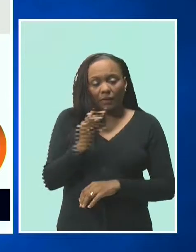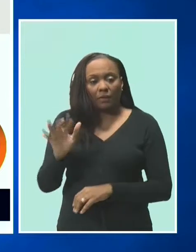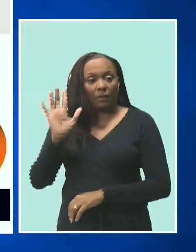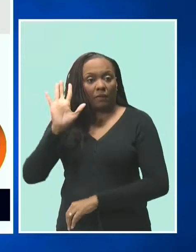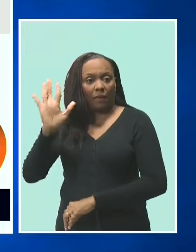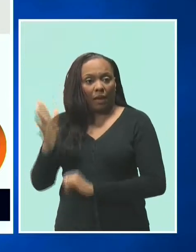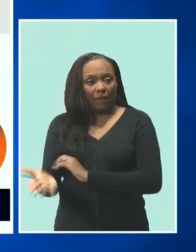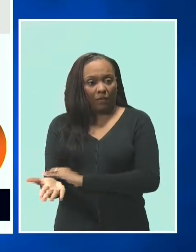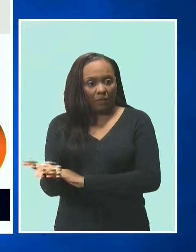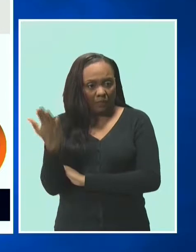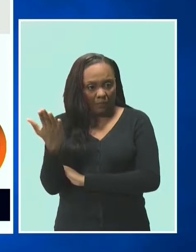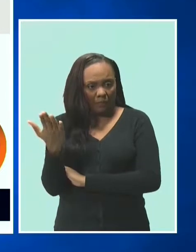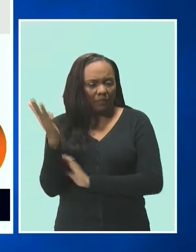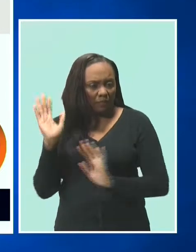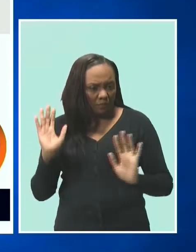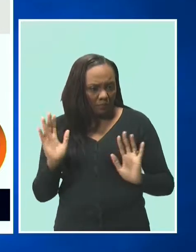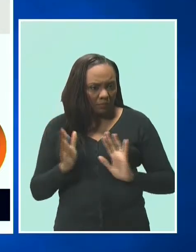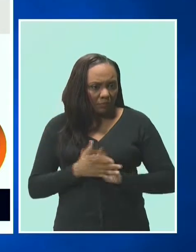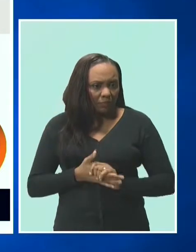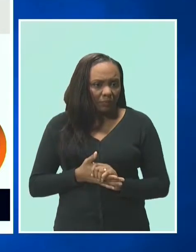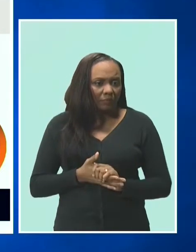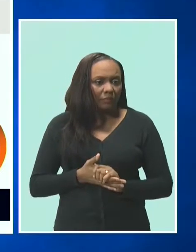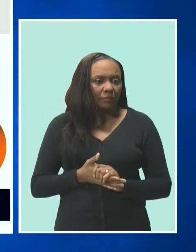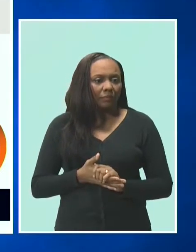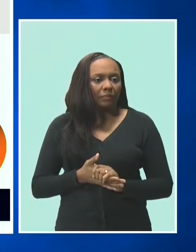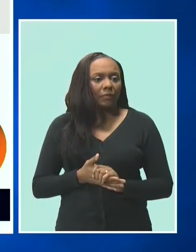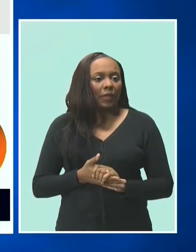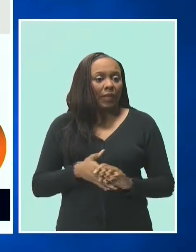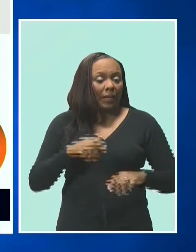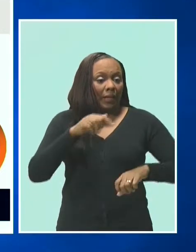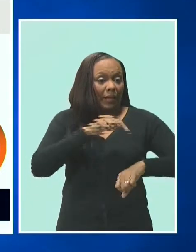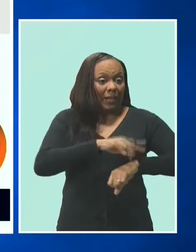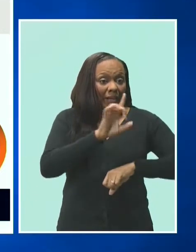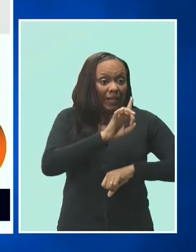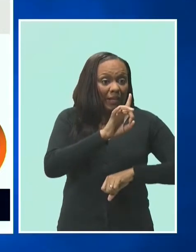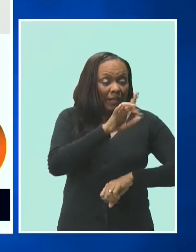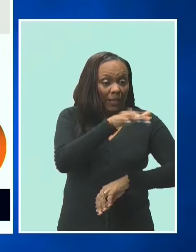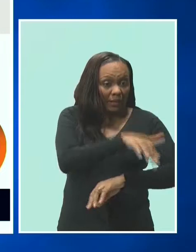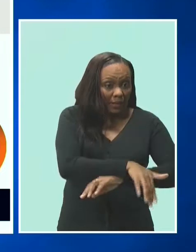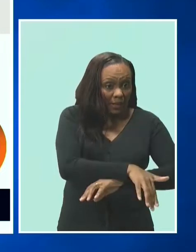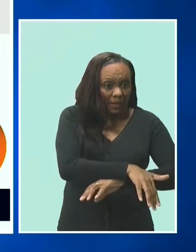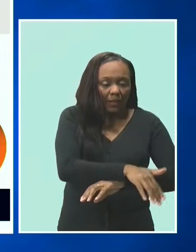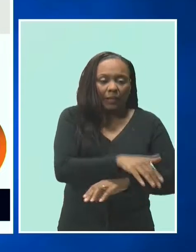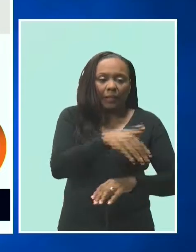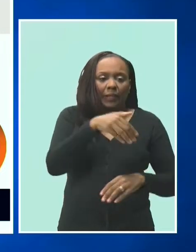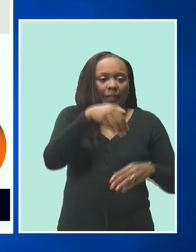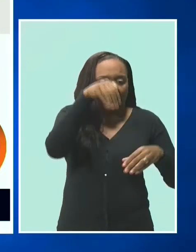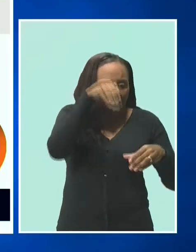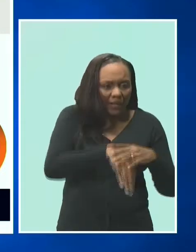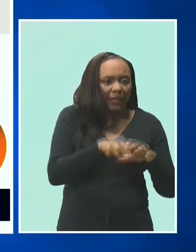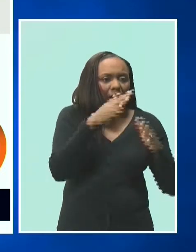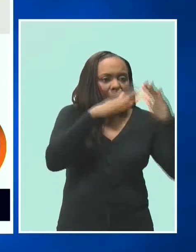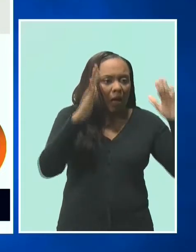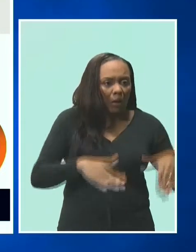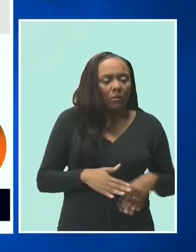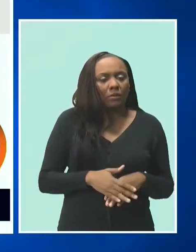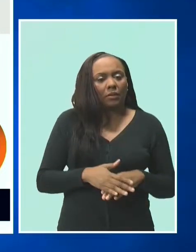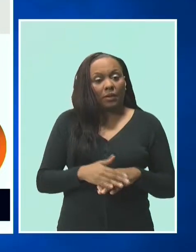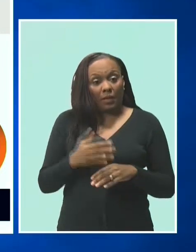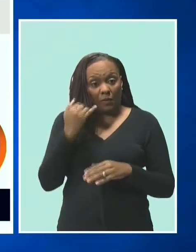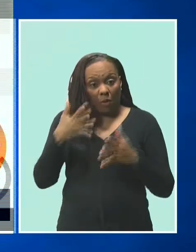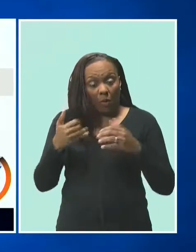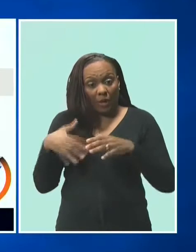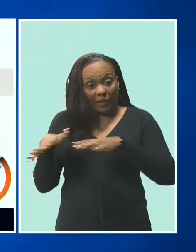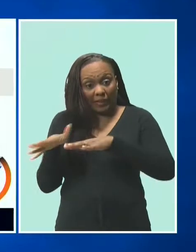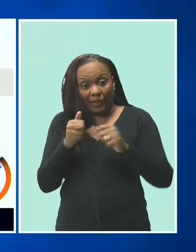a.m. I think that's self-explanatory. Be inside by 8 p.m. and don't come back outside before 5 o'clock the next morning. Yeah, I'm glad you cleared